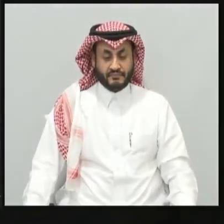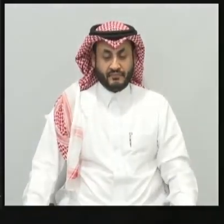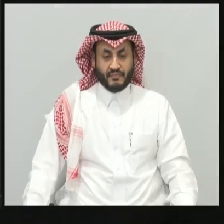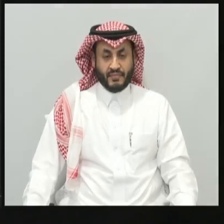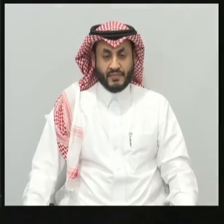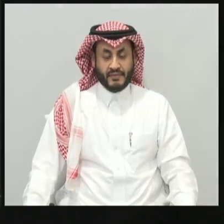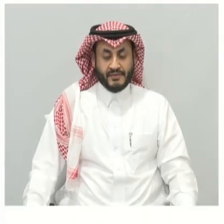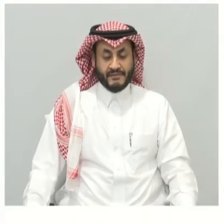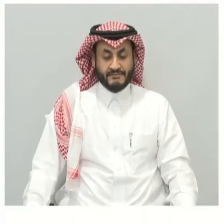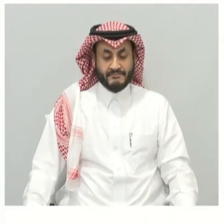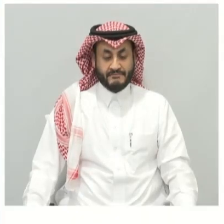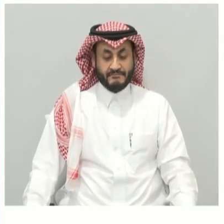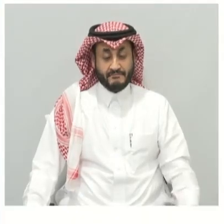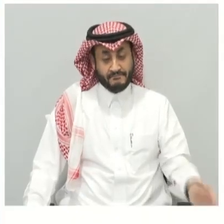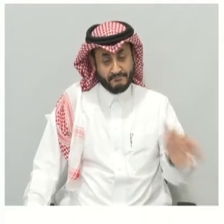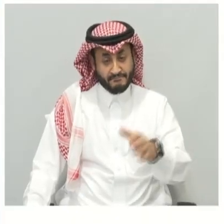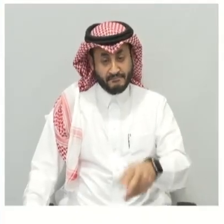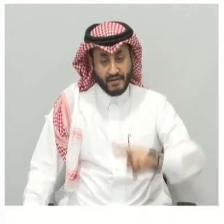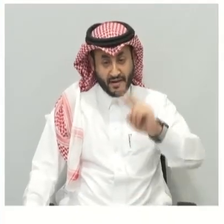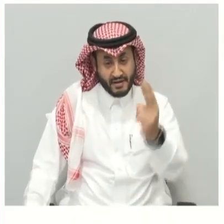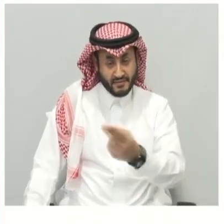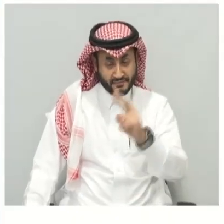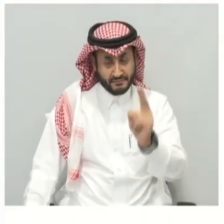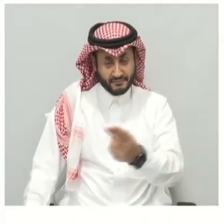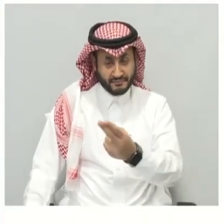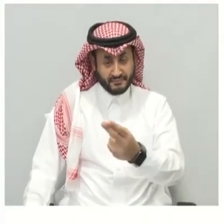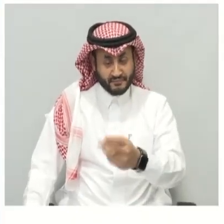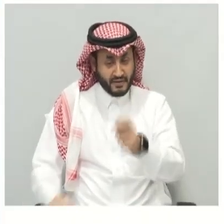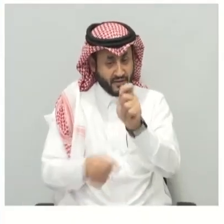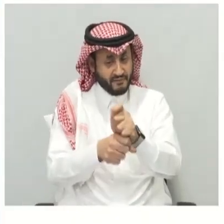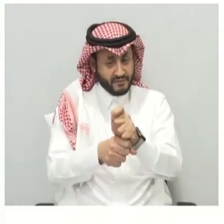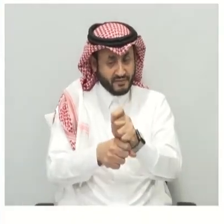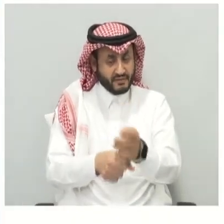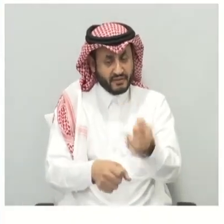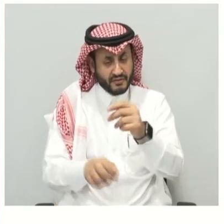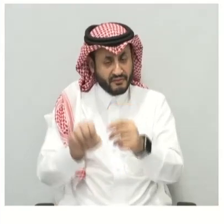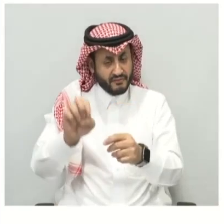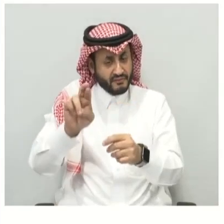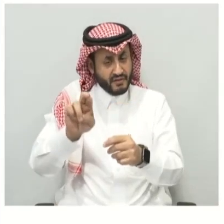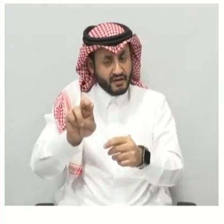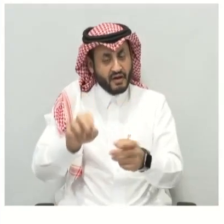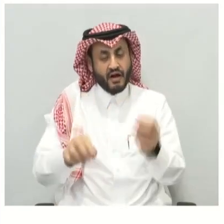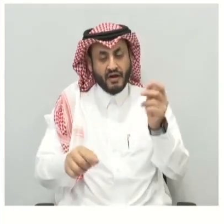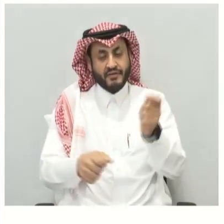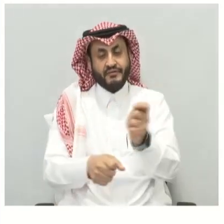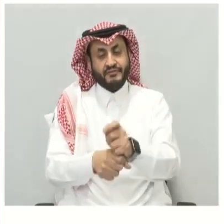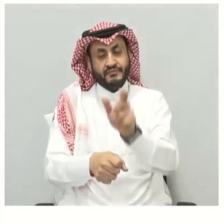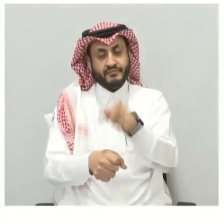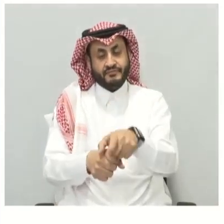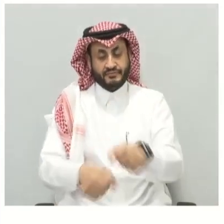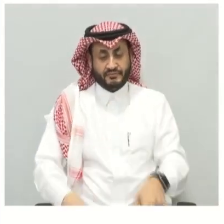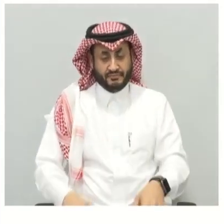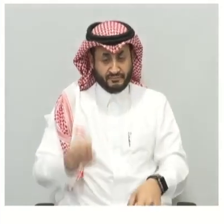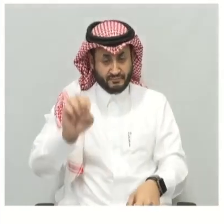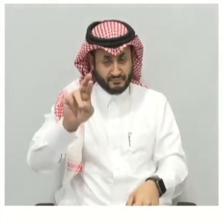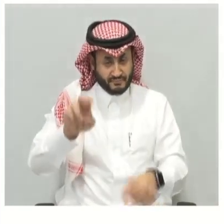ER. And also painter. Painter, a person who would like to paint. So paint here is a